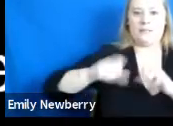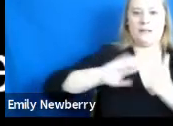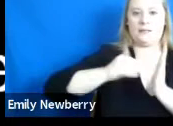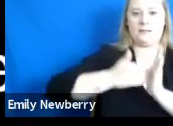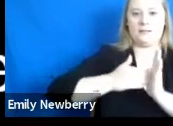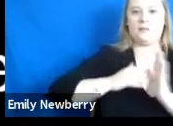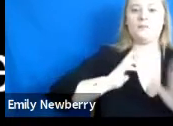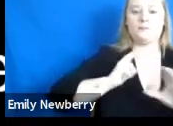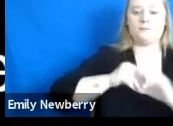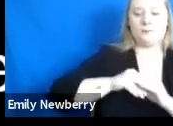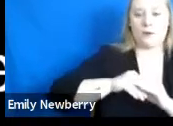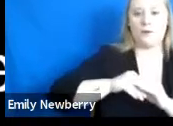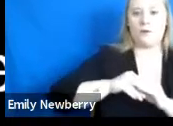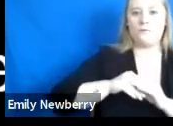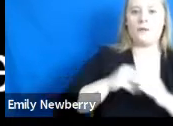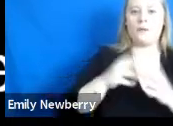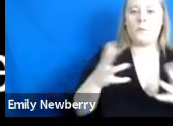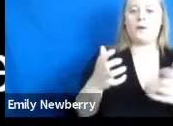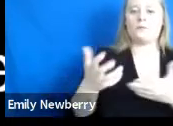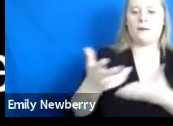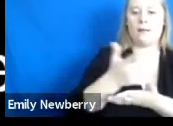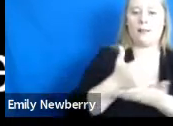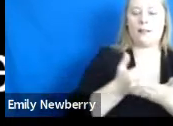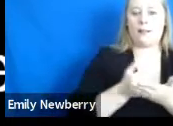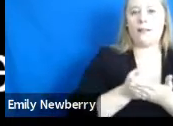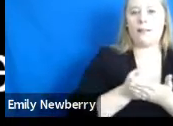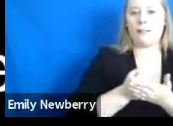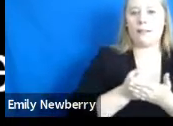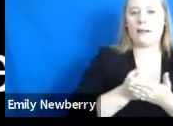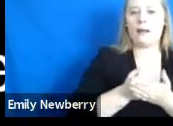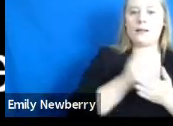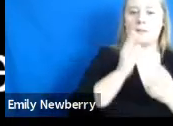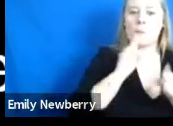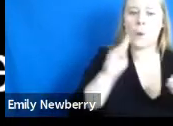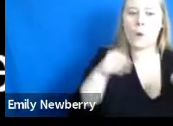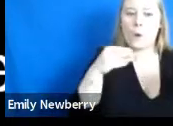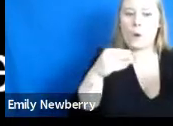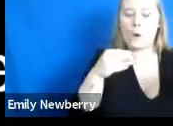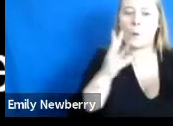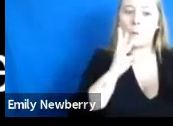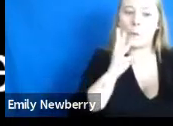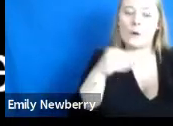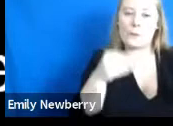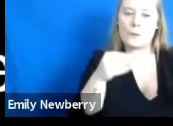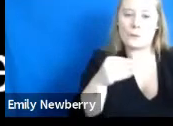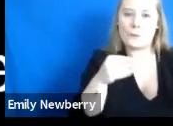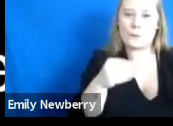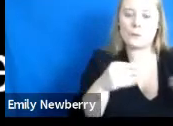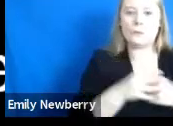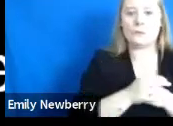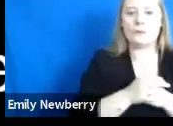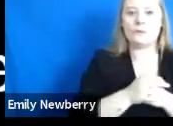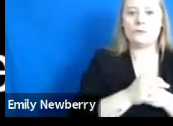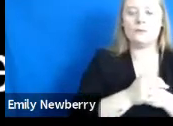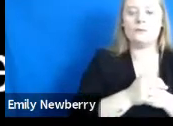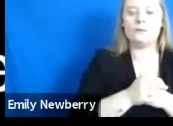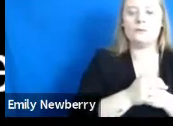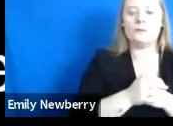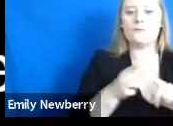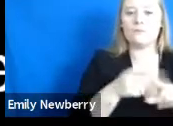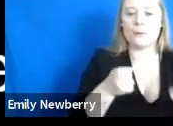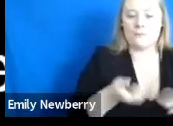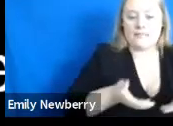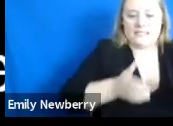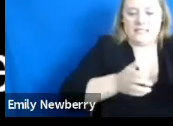scenario and started collecting the irrigation sediments um, from the different irrigation ditches all across